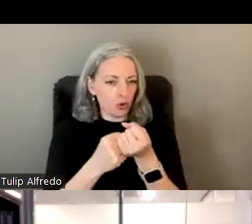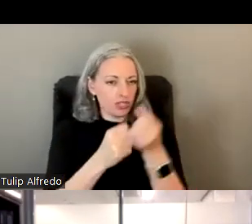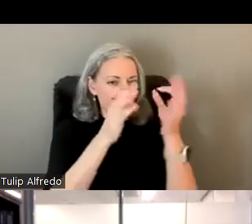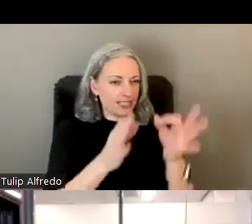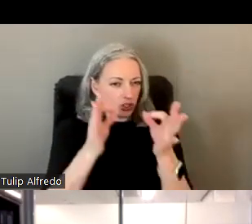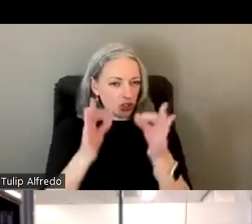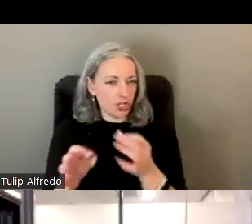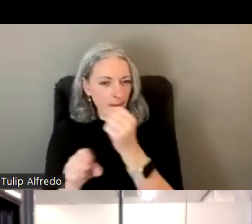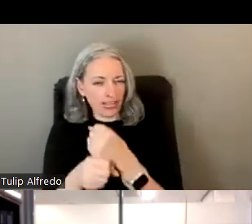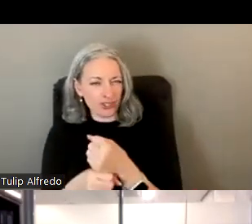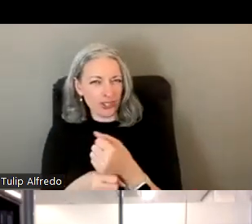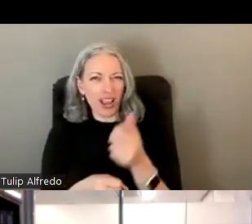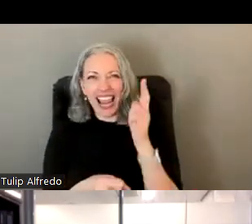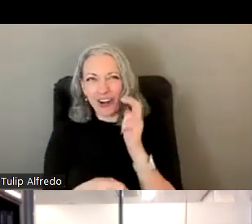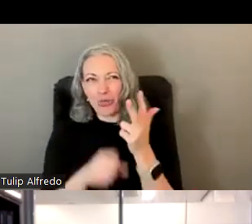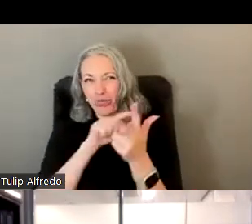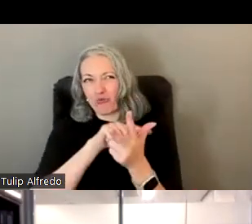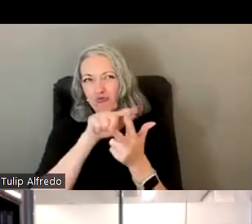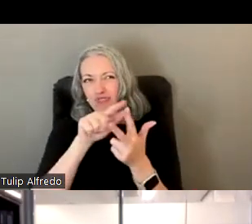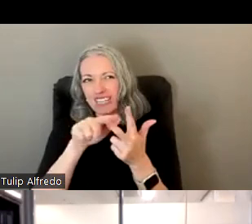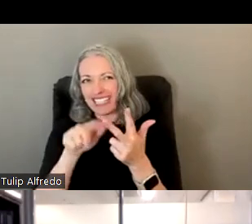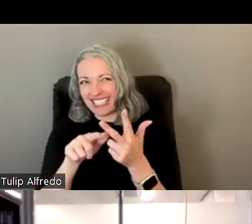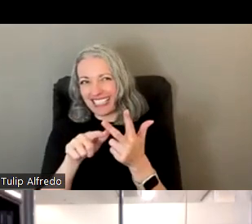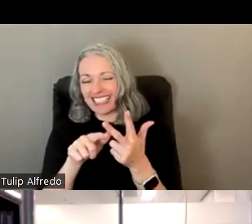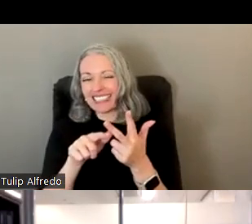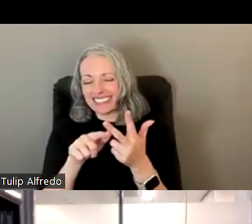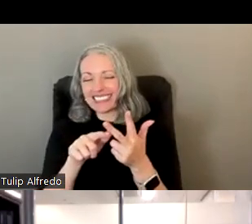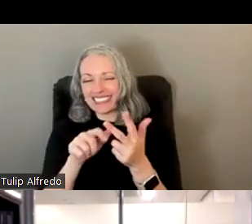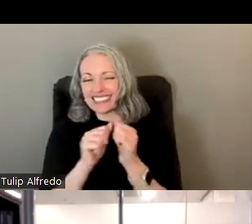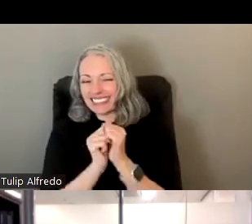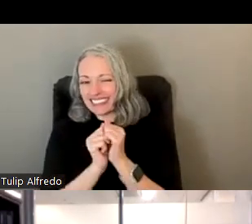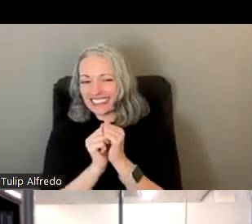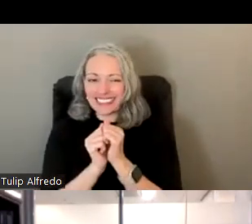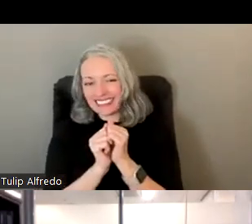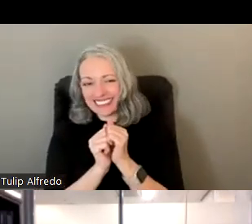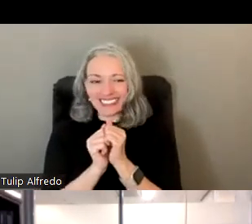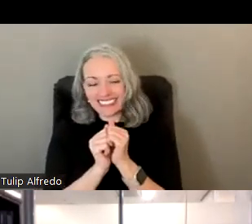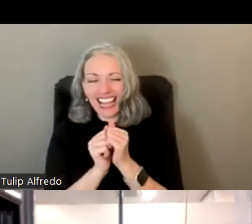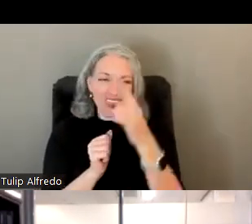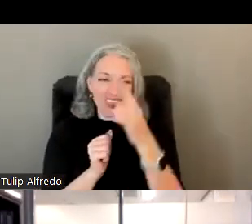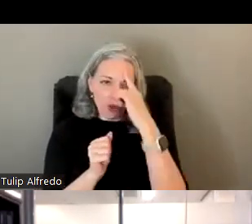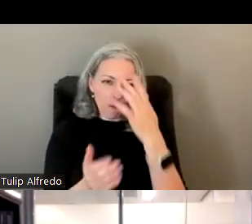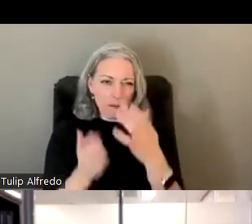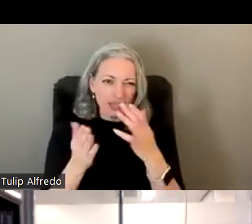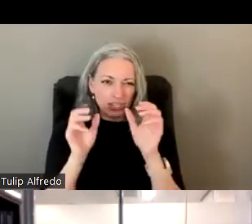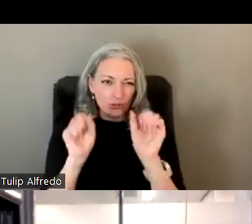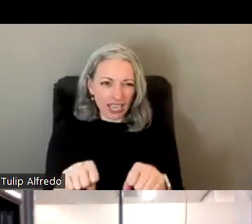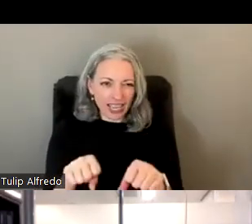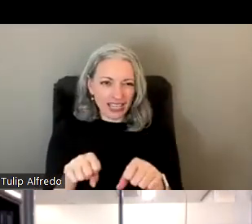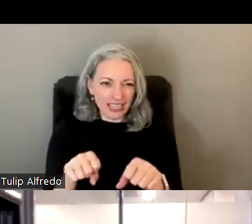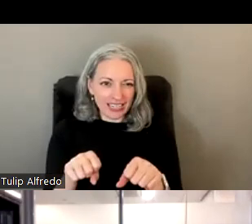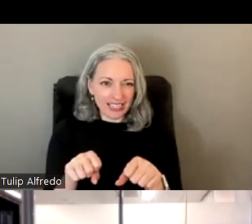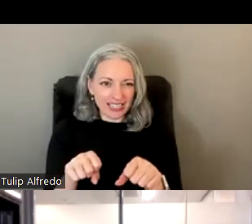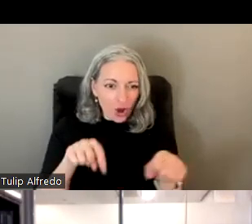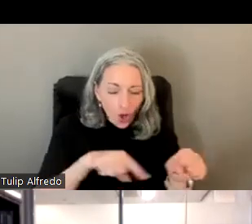of three that I see rising to the top in that space. And thought maybe we could just go around and